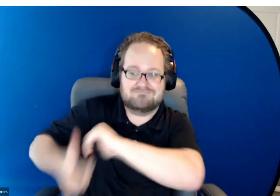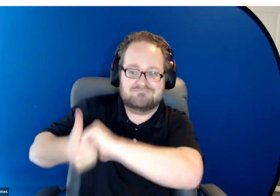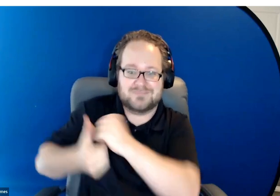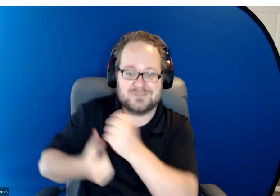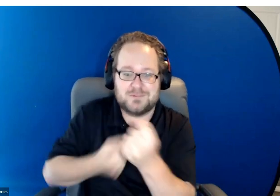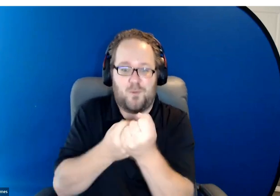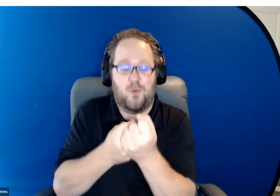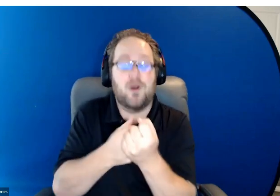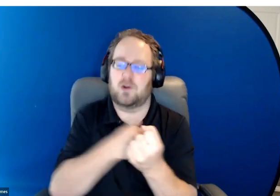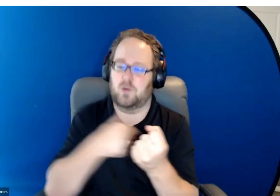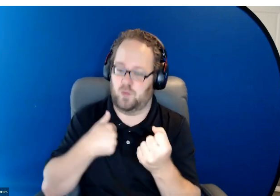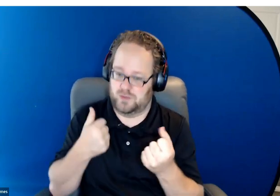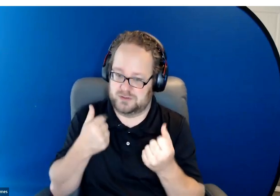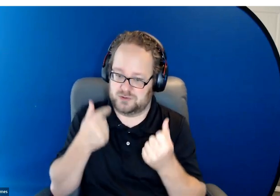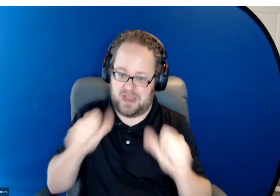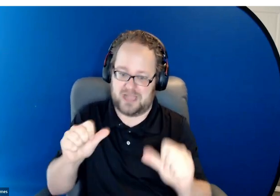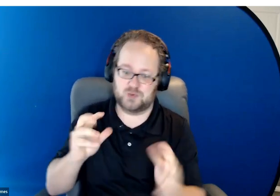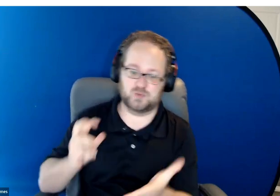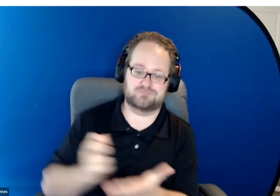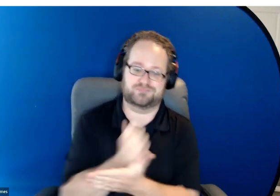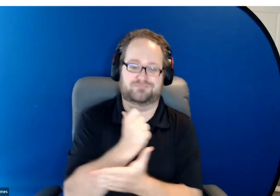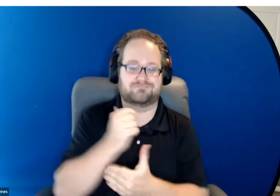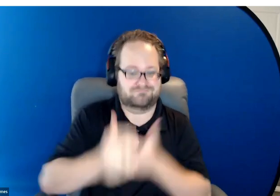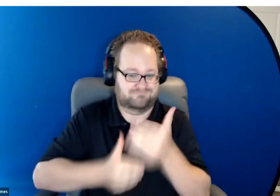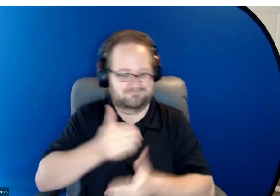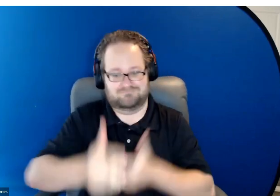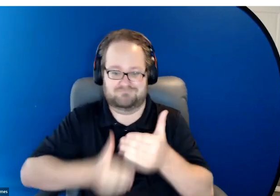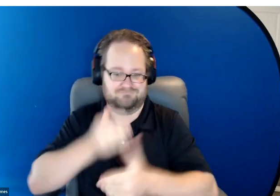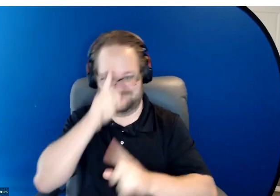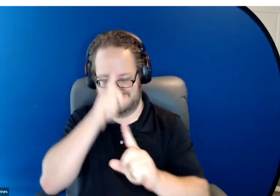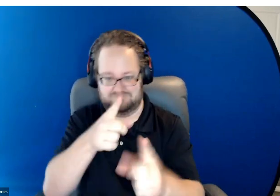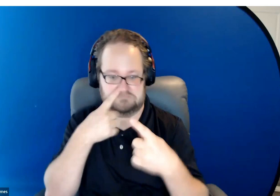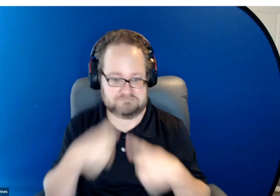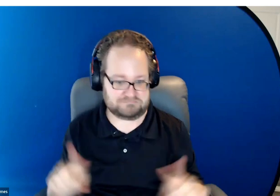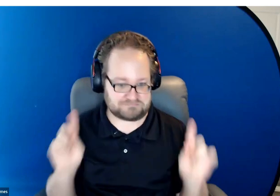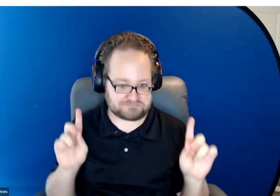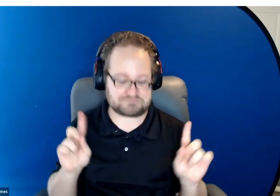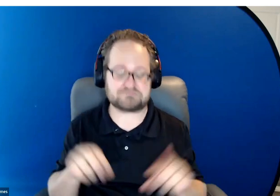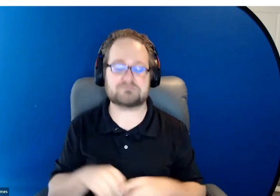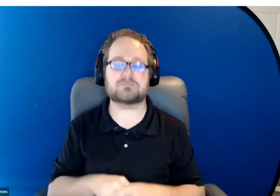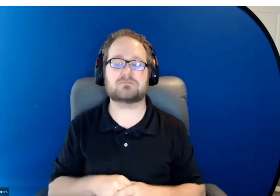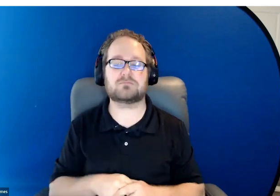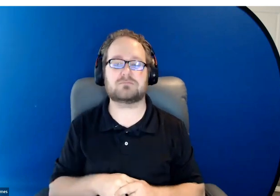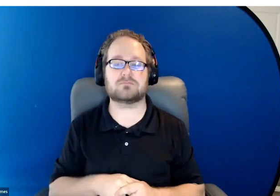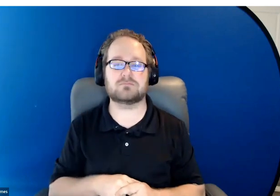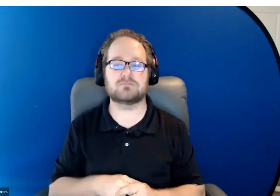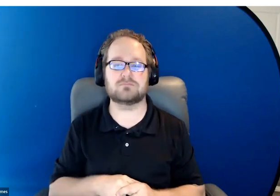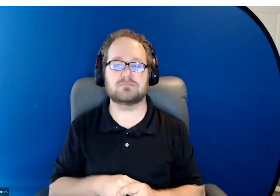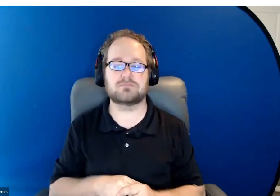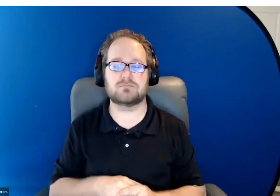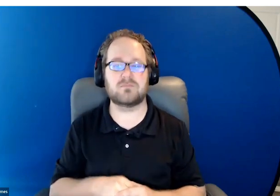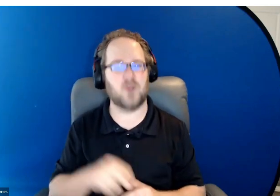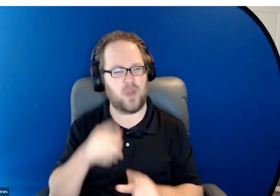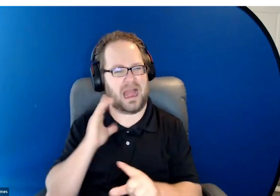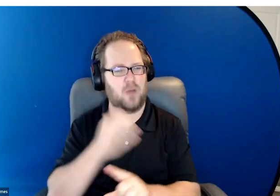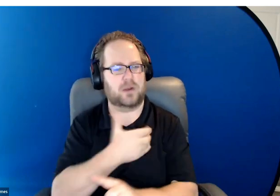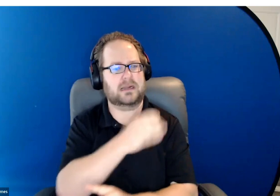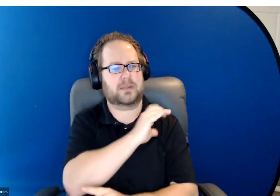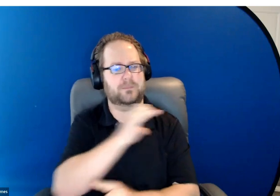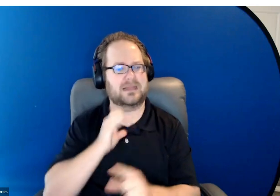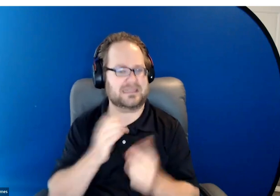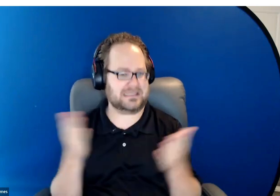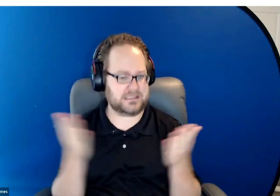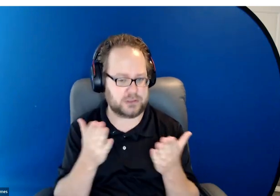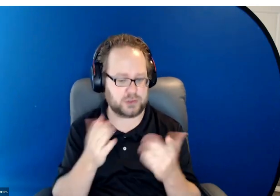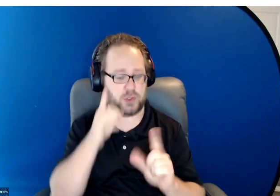that it is intentionally high level and aspirational, and its aim is to inspire dialogue